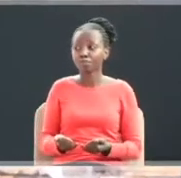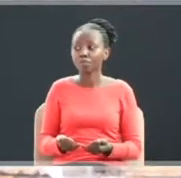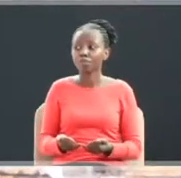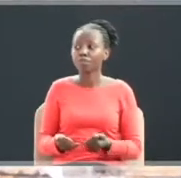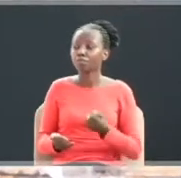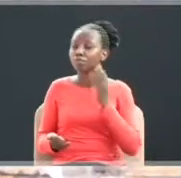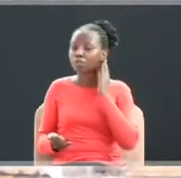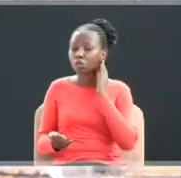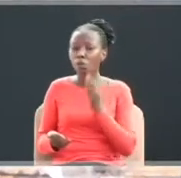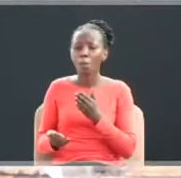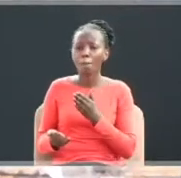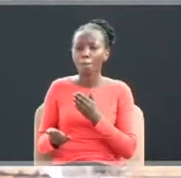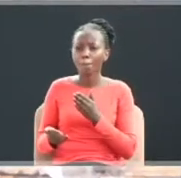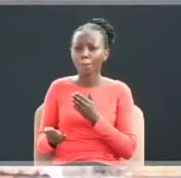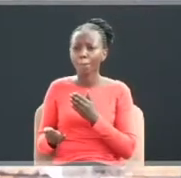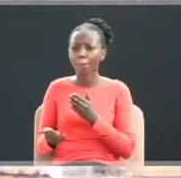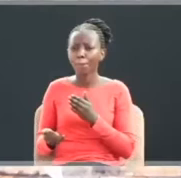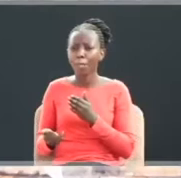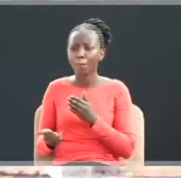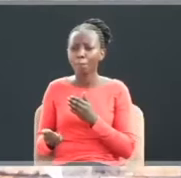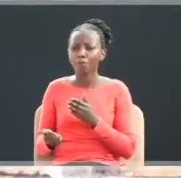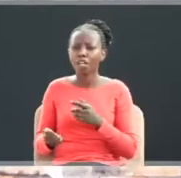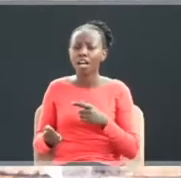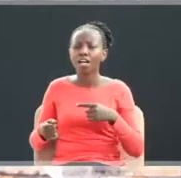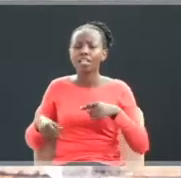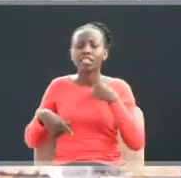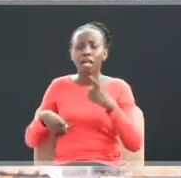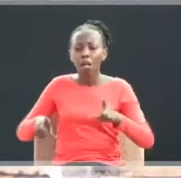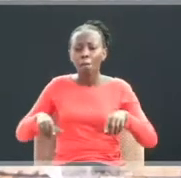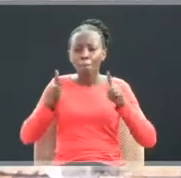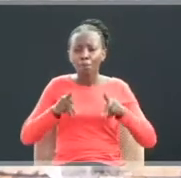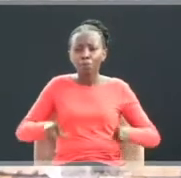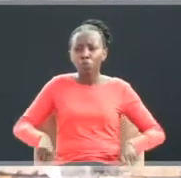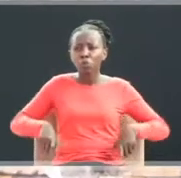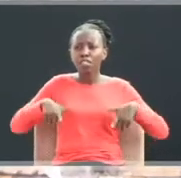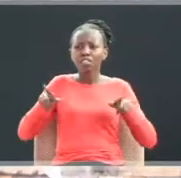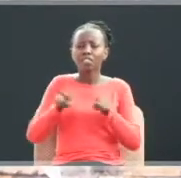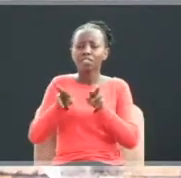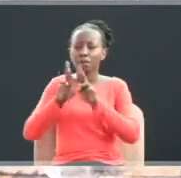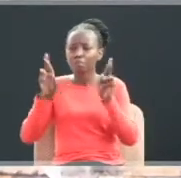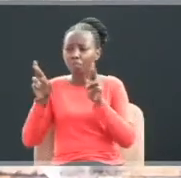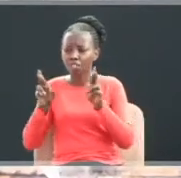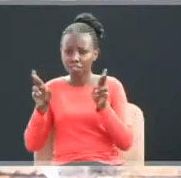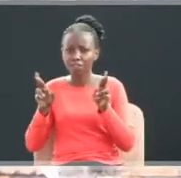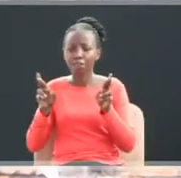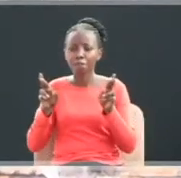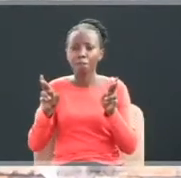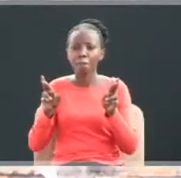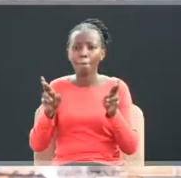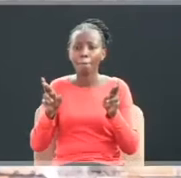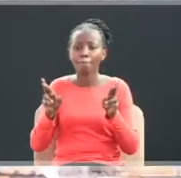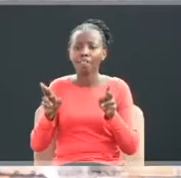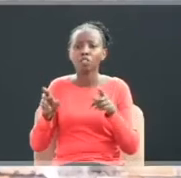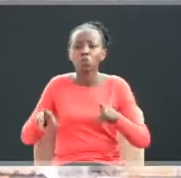lived with that sense of divine urgency. And he is calling on the saints to do the same. To live